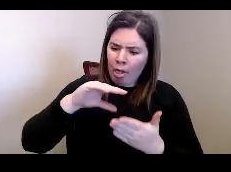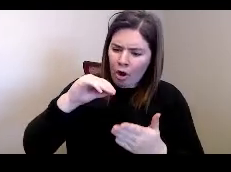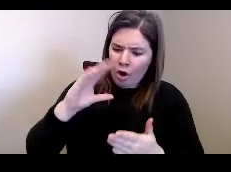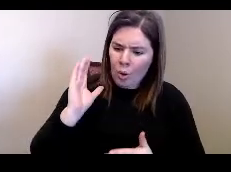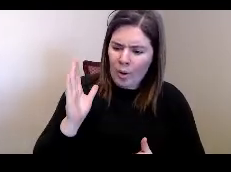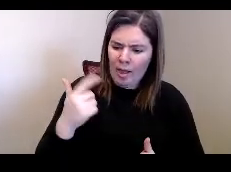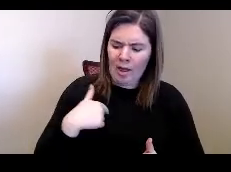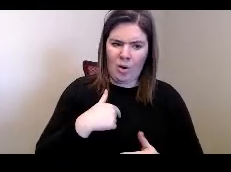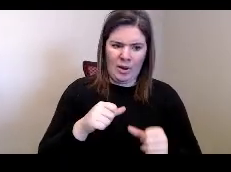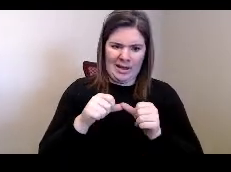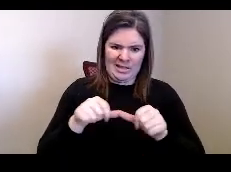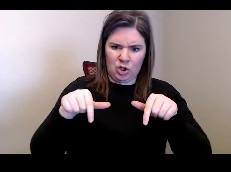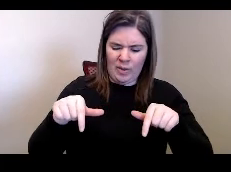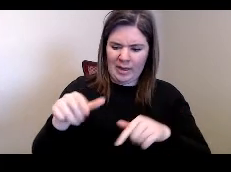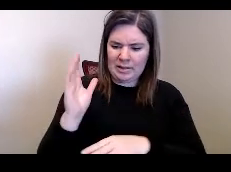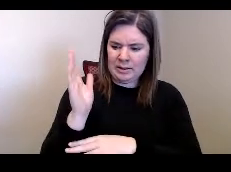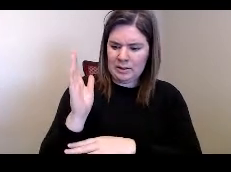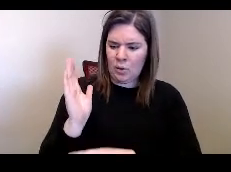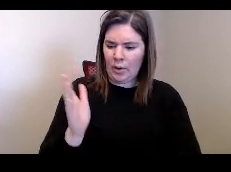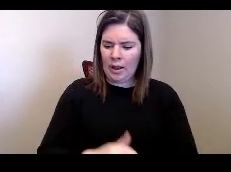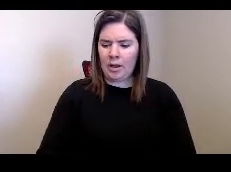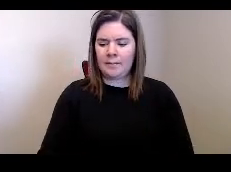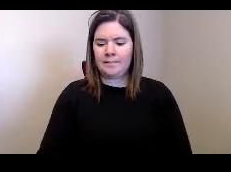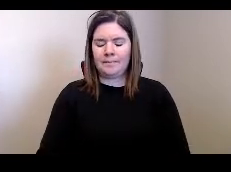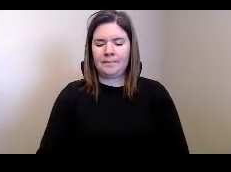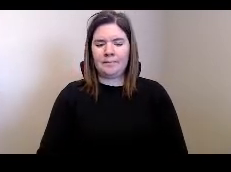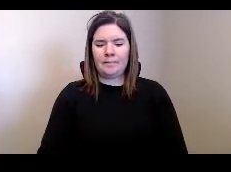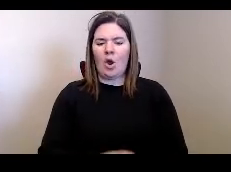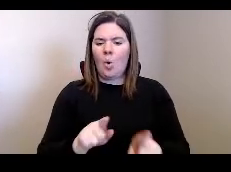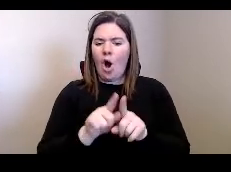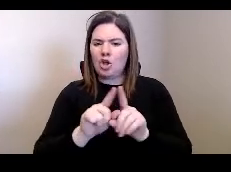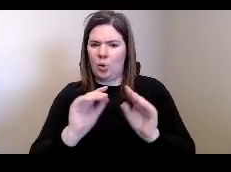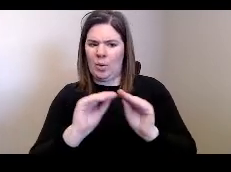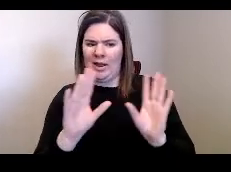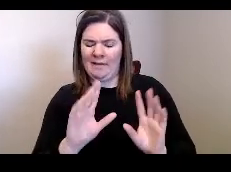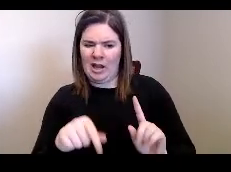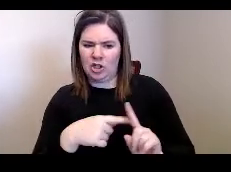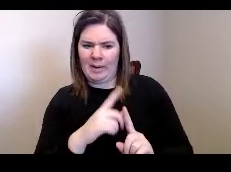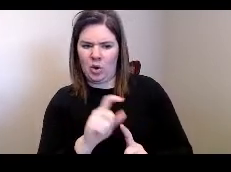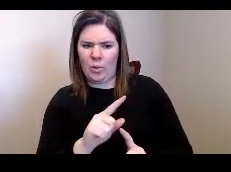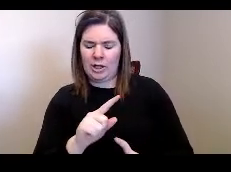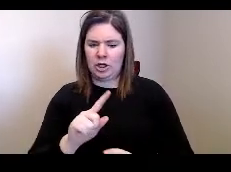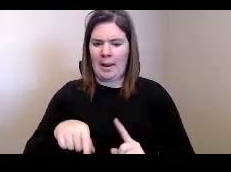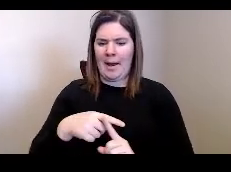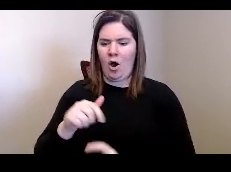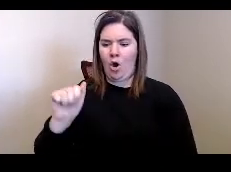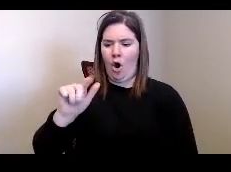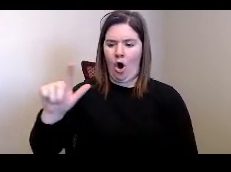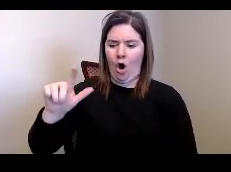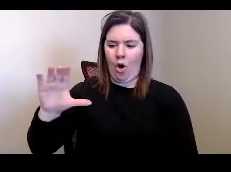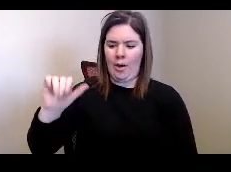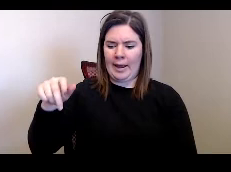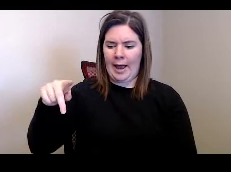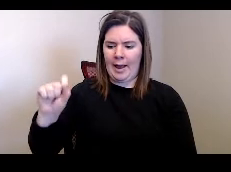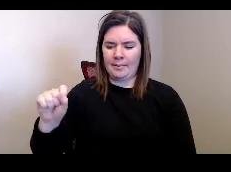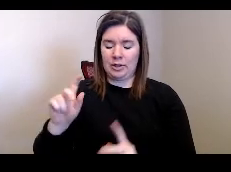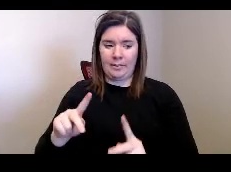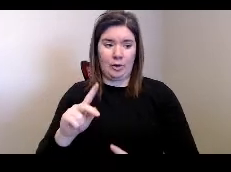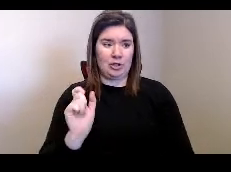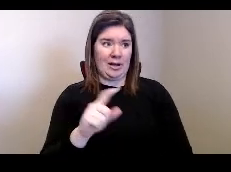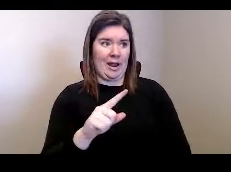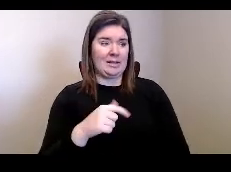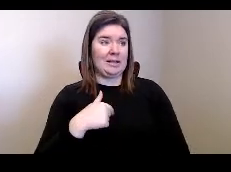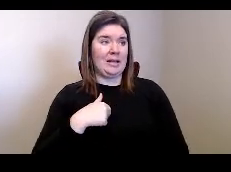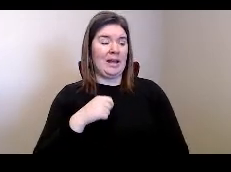inclusion initiatives. There's a clarification on the question about the all caps. The person asks, so if I'm visually reading